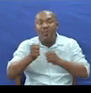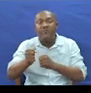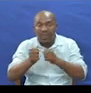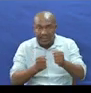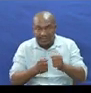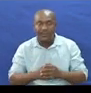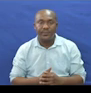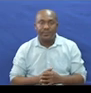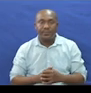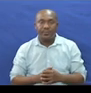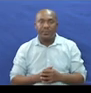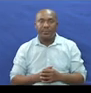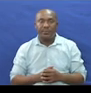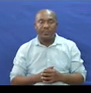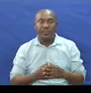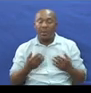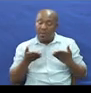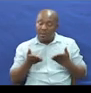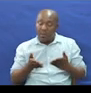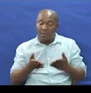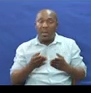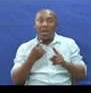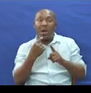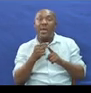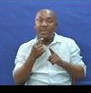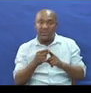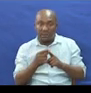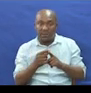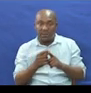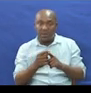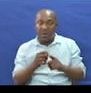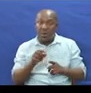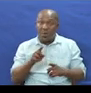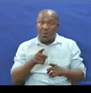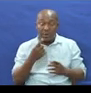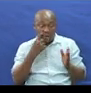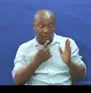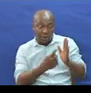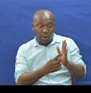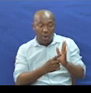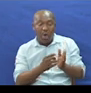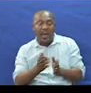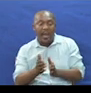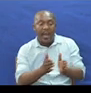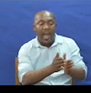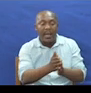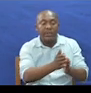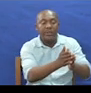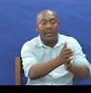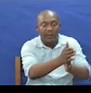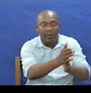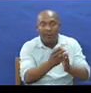Prepositions of movement are the words which show direction from